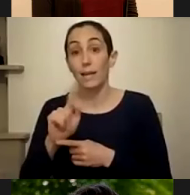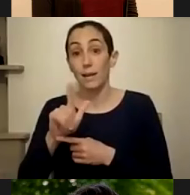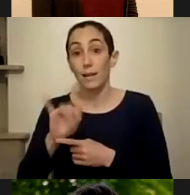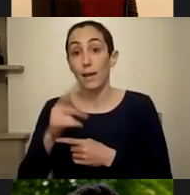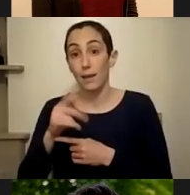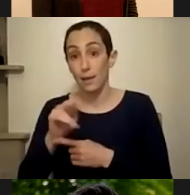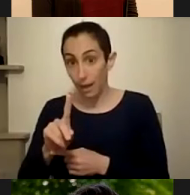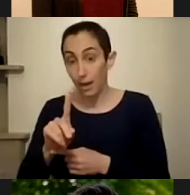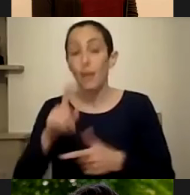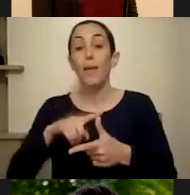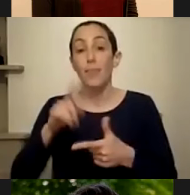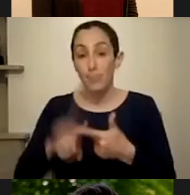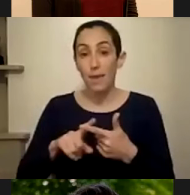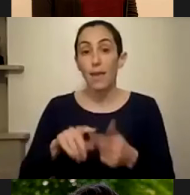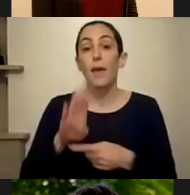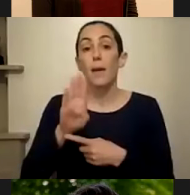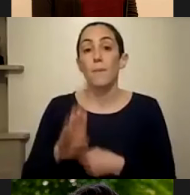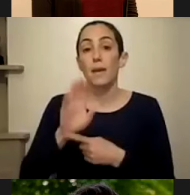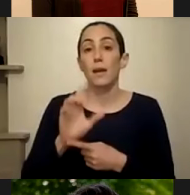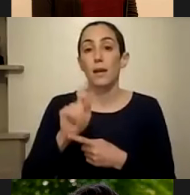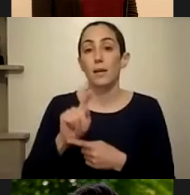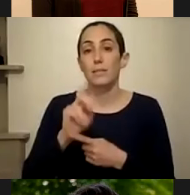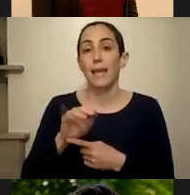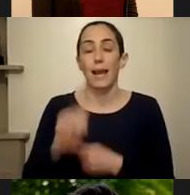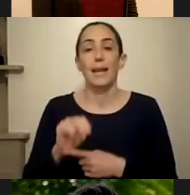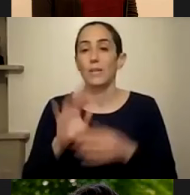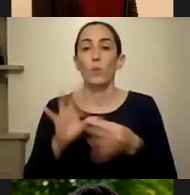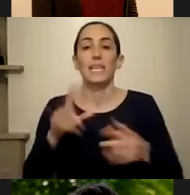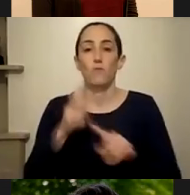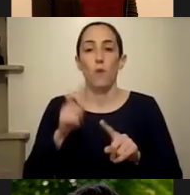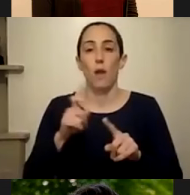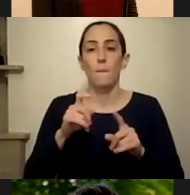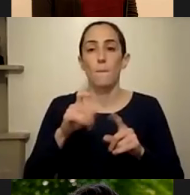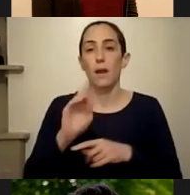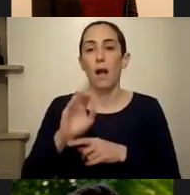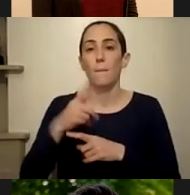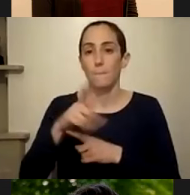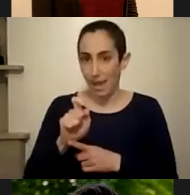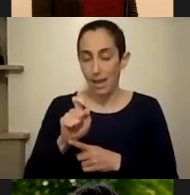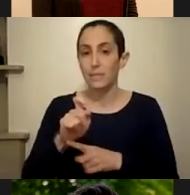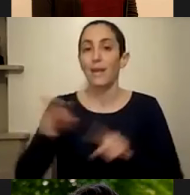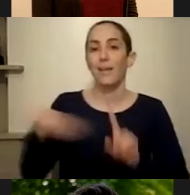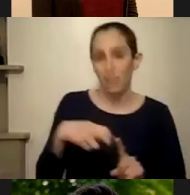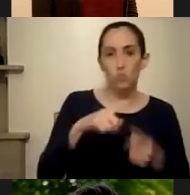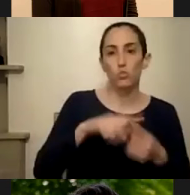is released from the destruction complex and translocated into the nucleus and activate